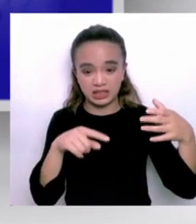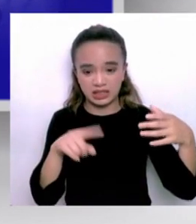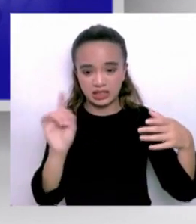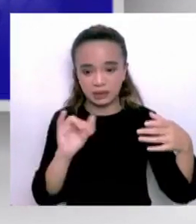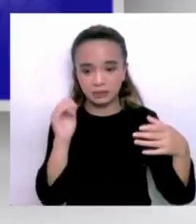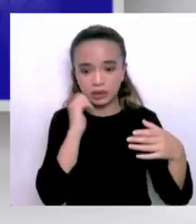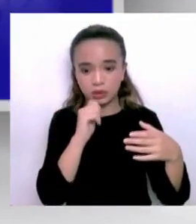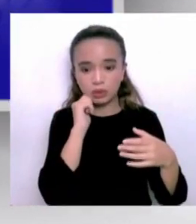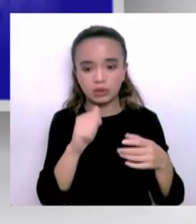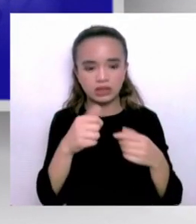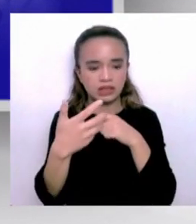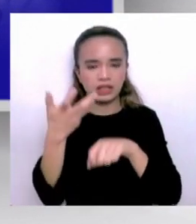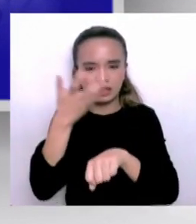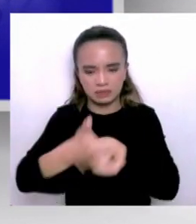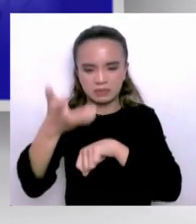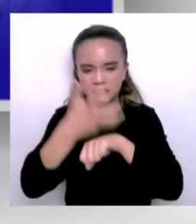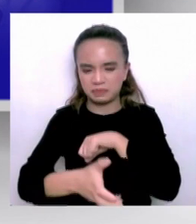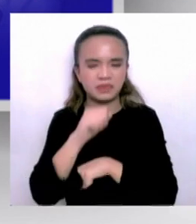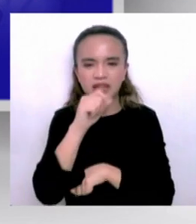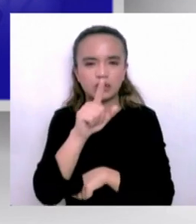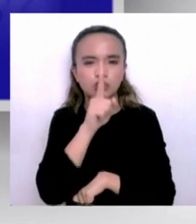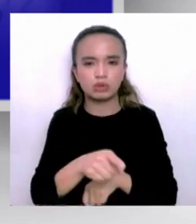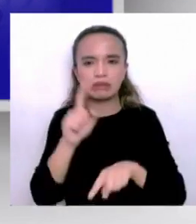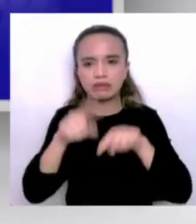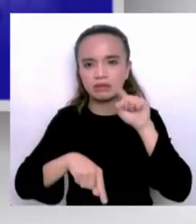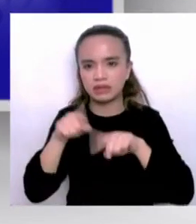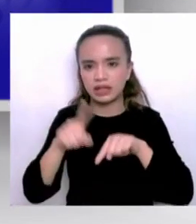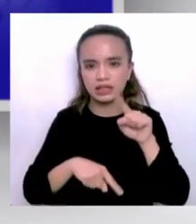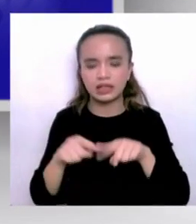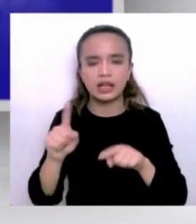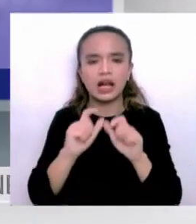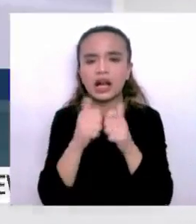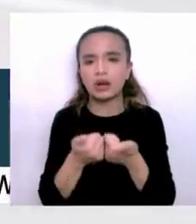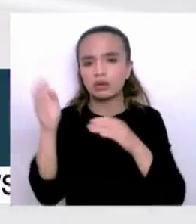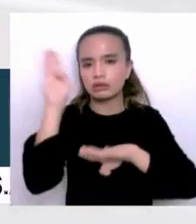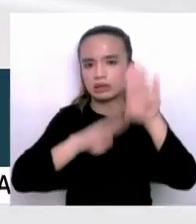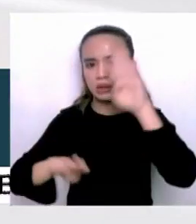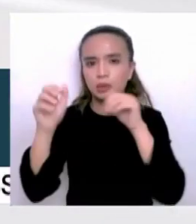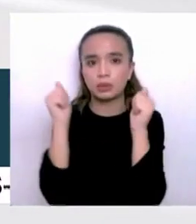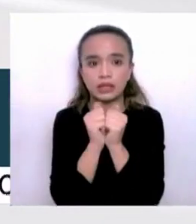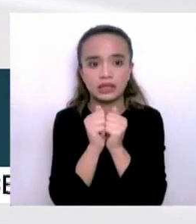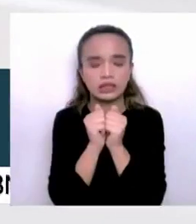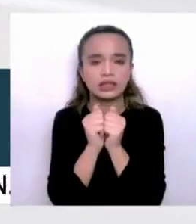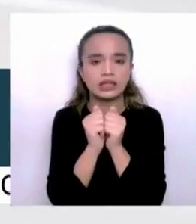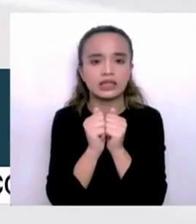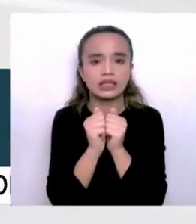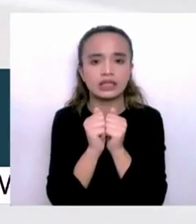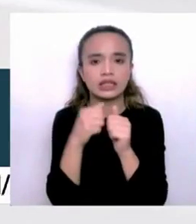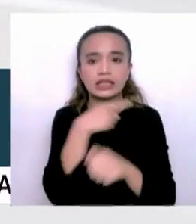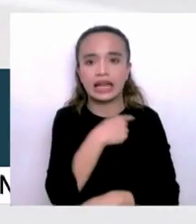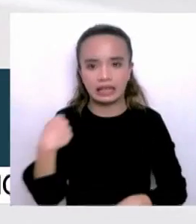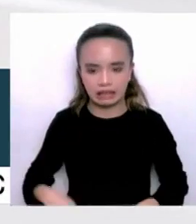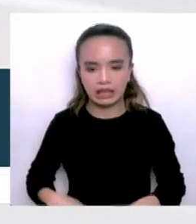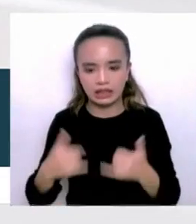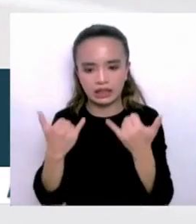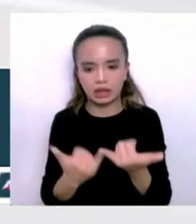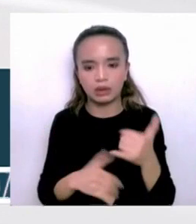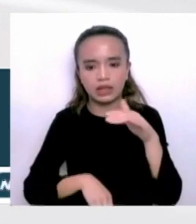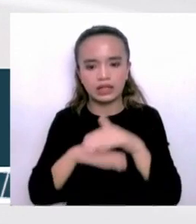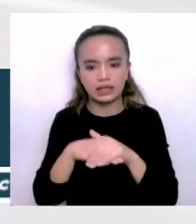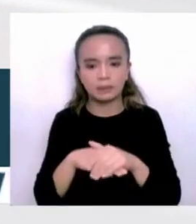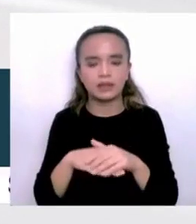parating nanloloko sa atin. But what about the trade relations with China, Dr. Montemayor? It is the country's top trading